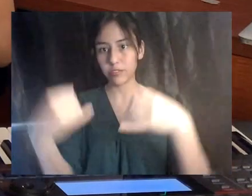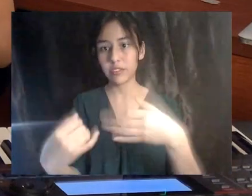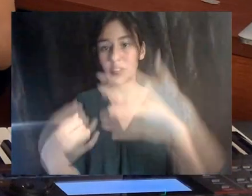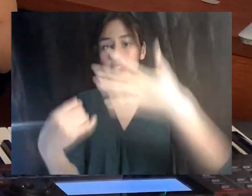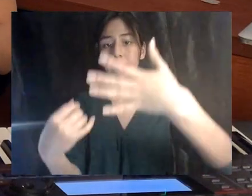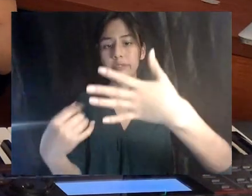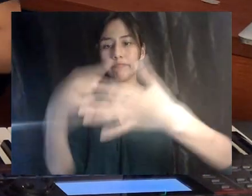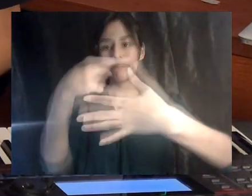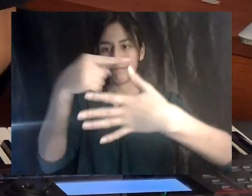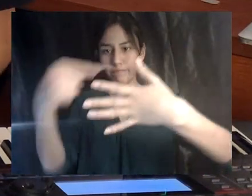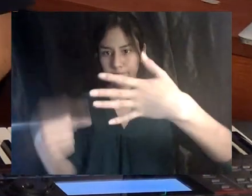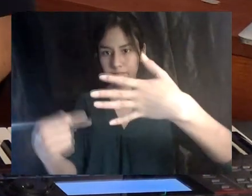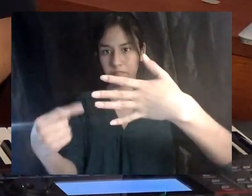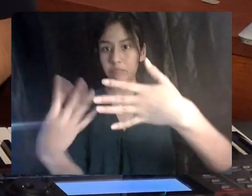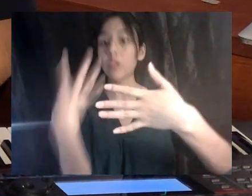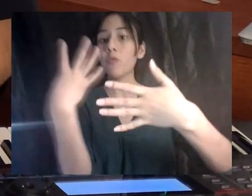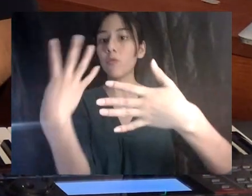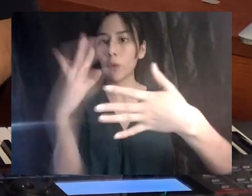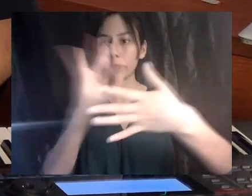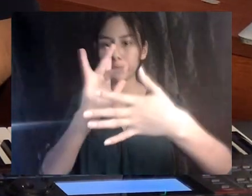4 spaces.